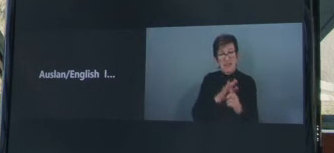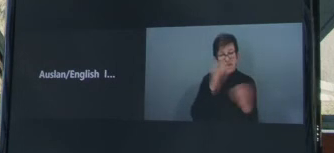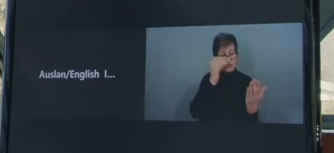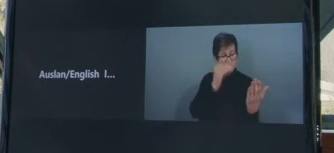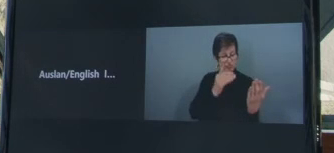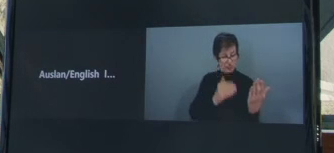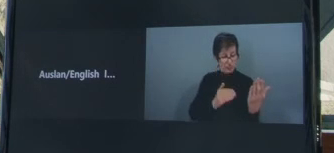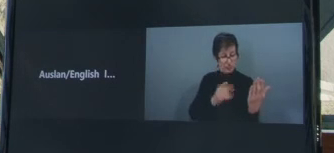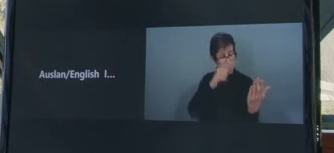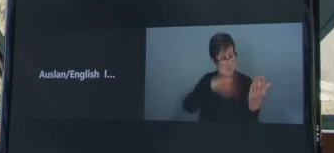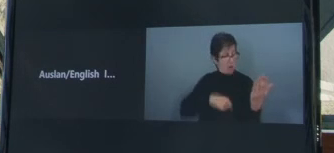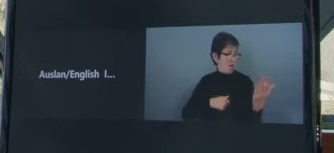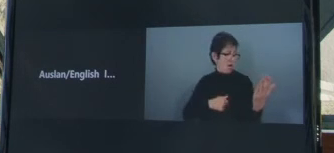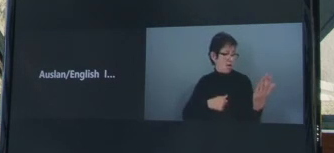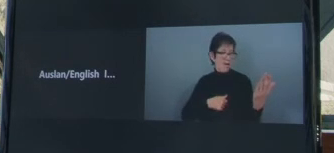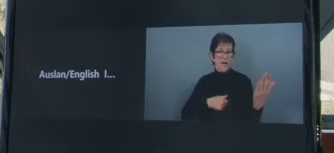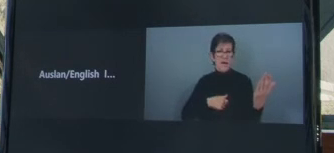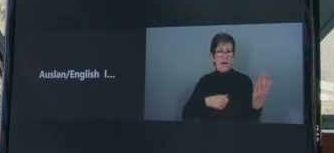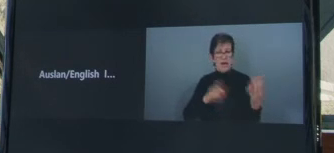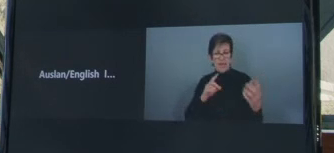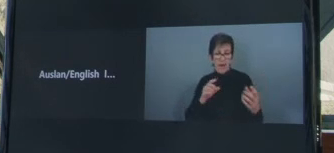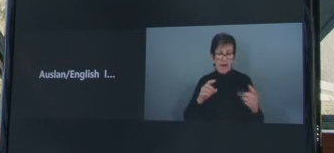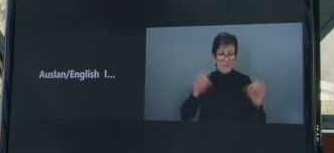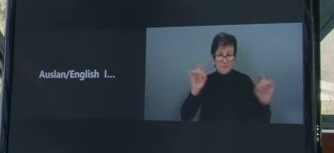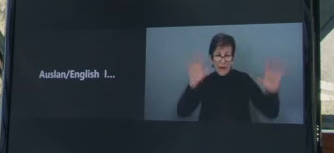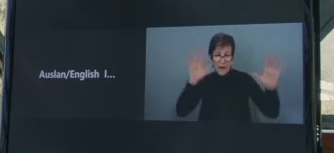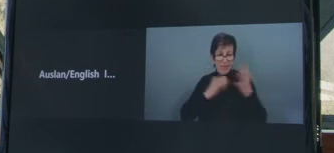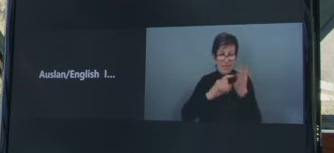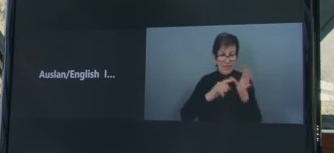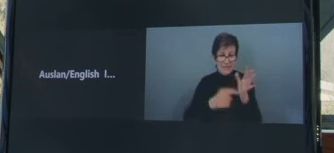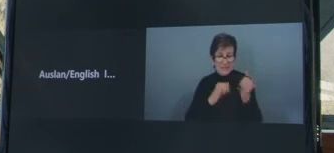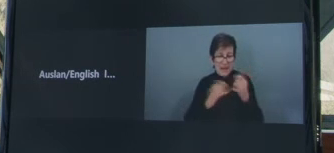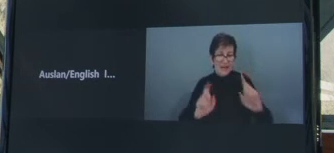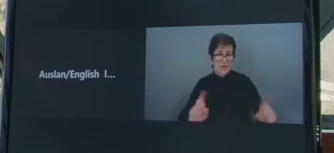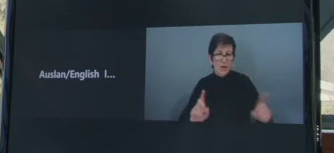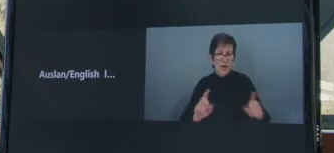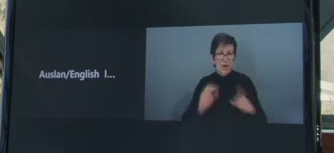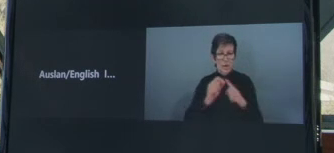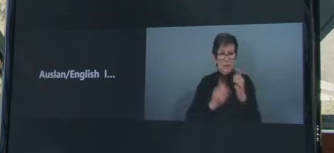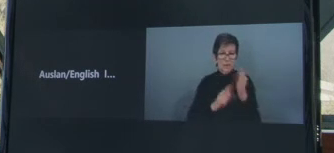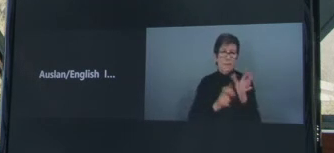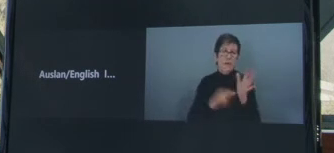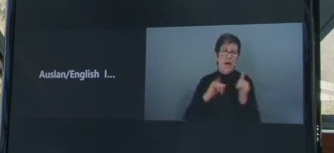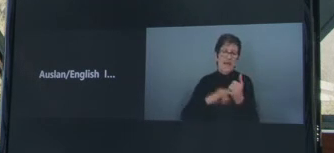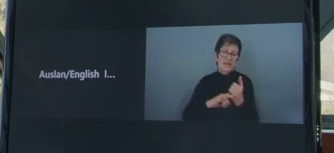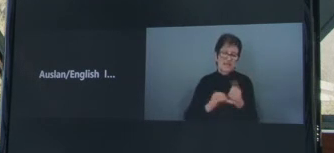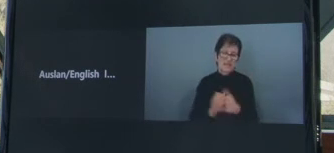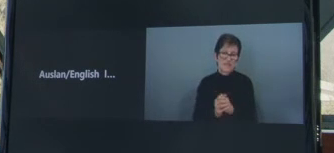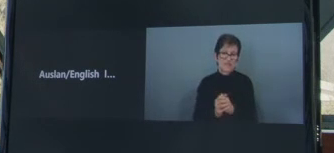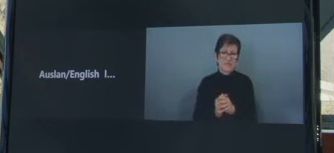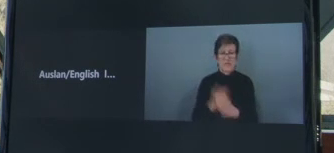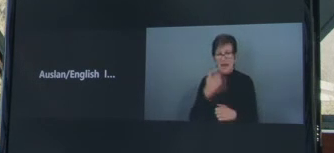plants. One of the things that we were trying to address was the extreme loss of biodiversity that we're seeing in the